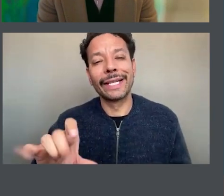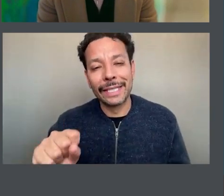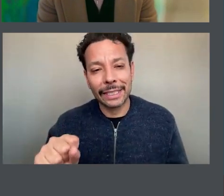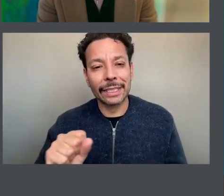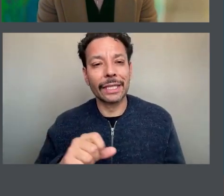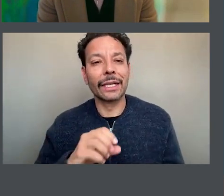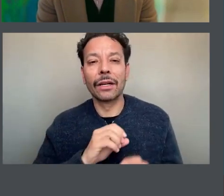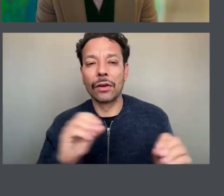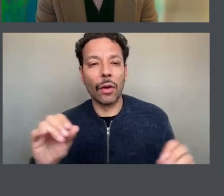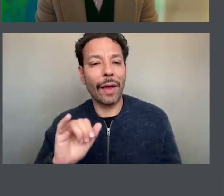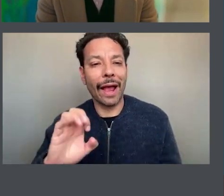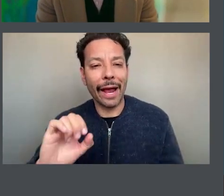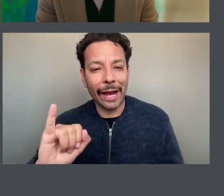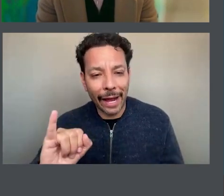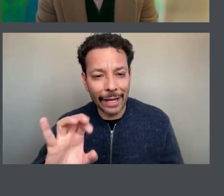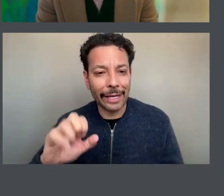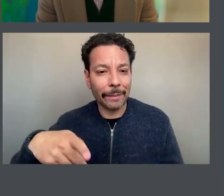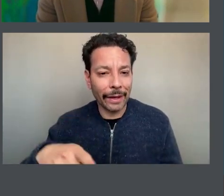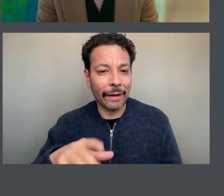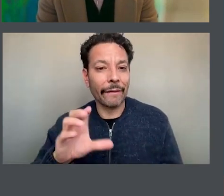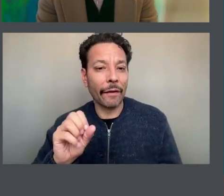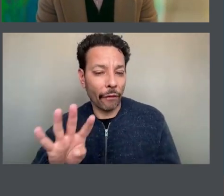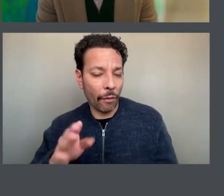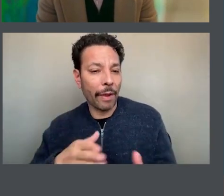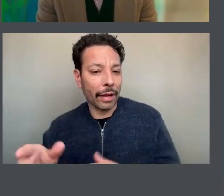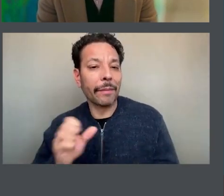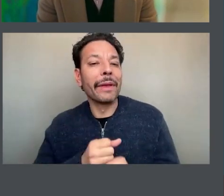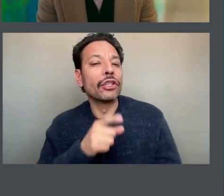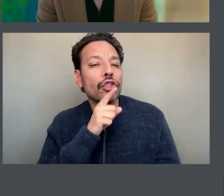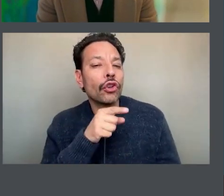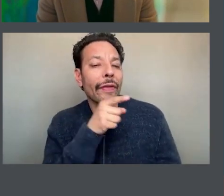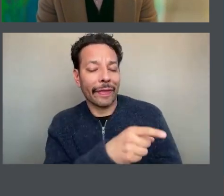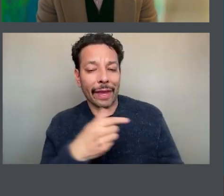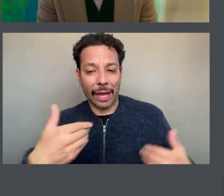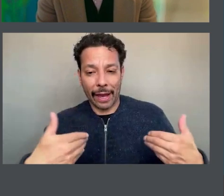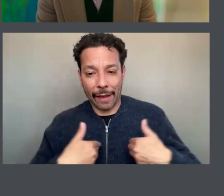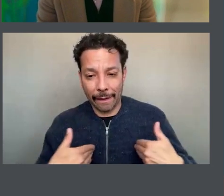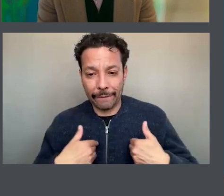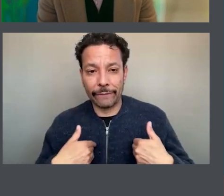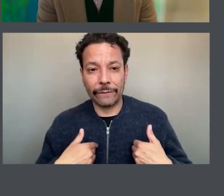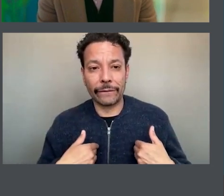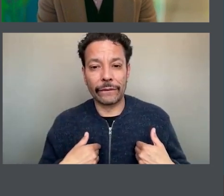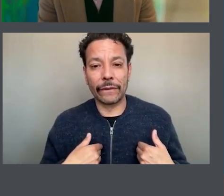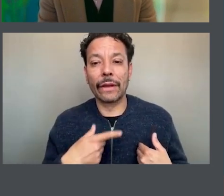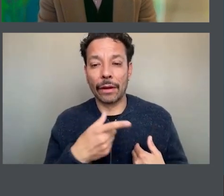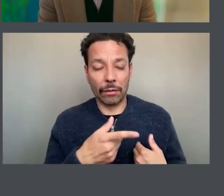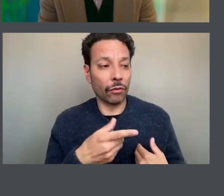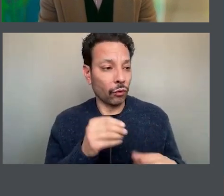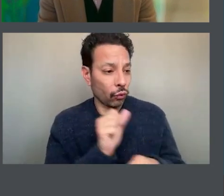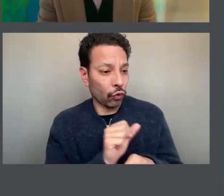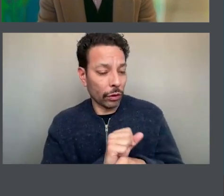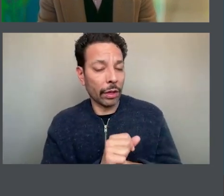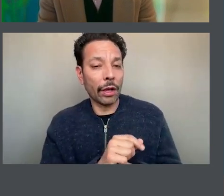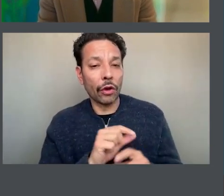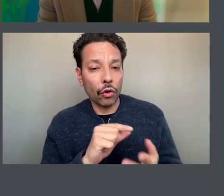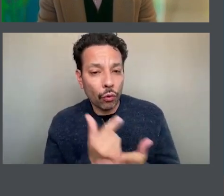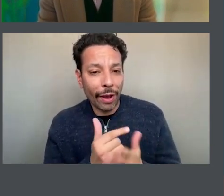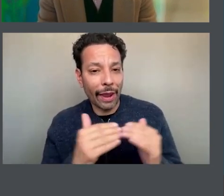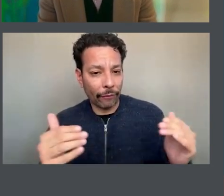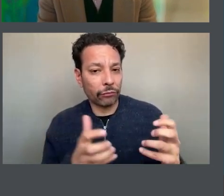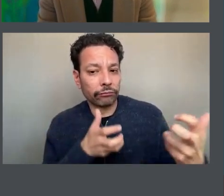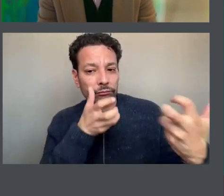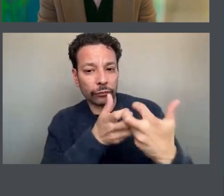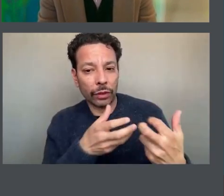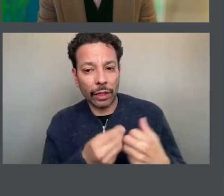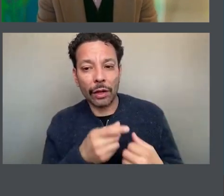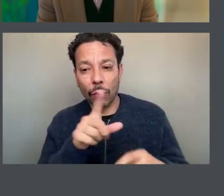but not an IEP. And that was just to make sure that they are that they're performing at grade level and able to read all of the questionnaires